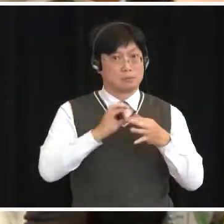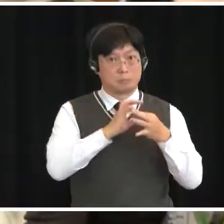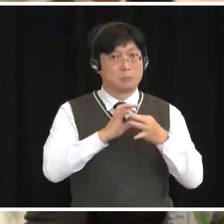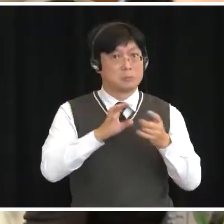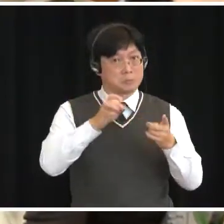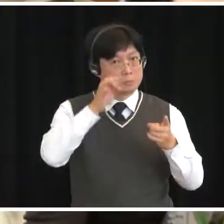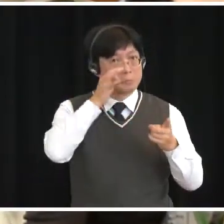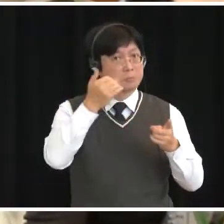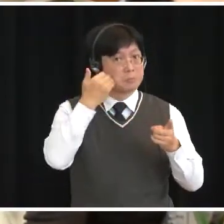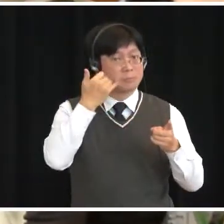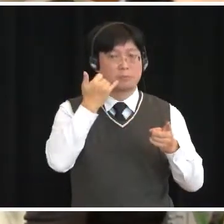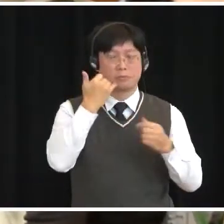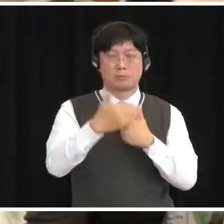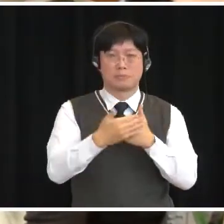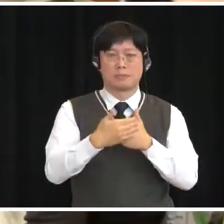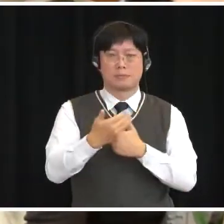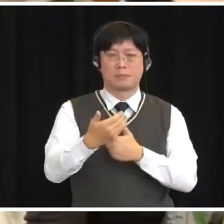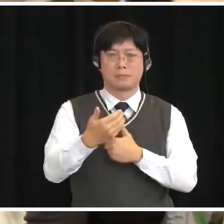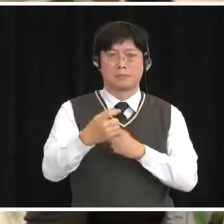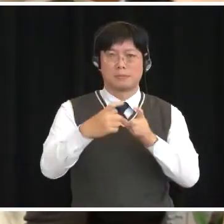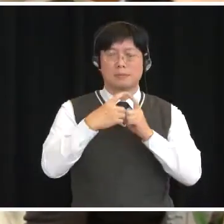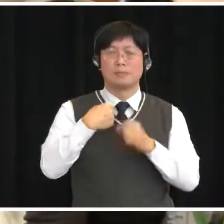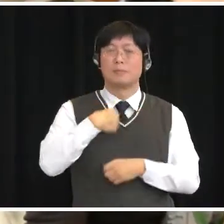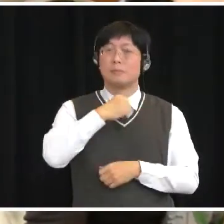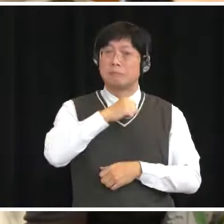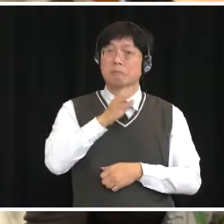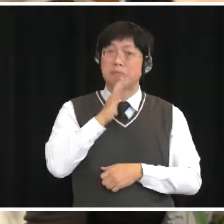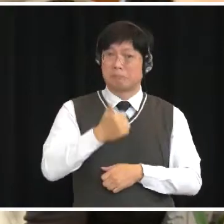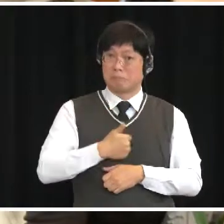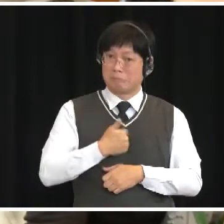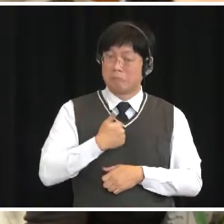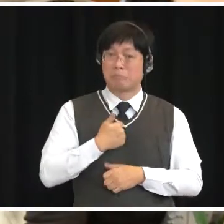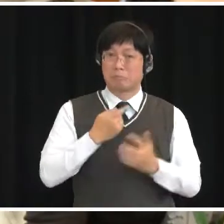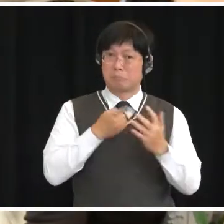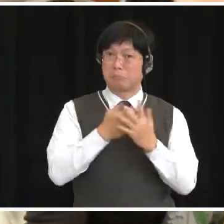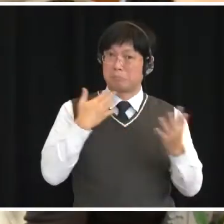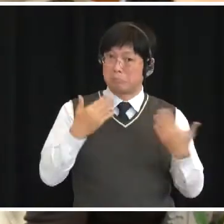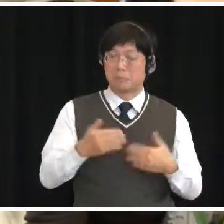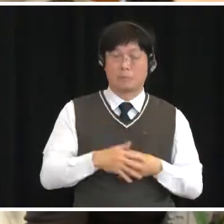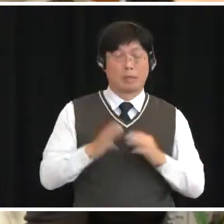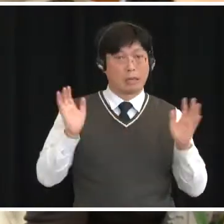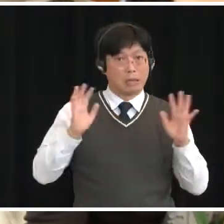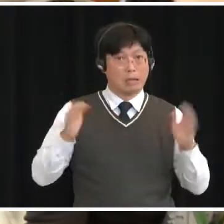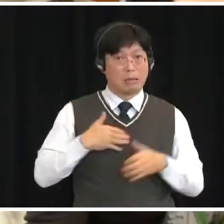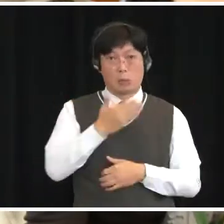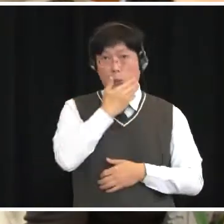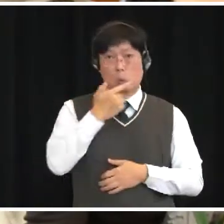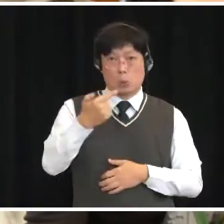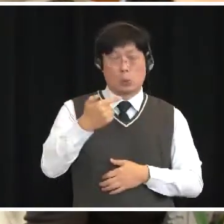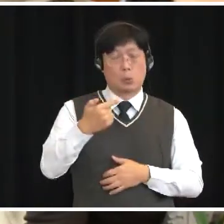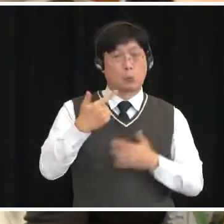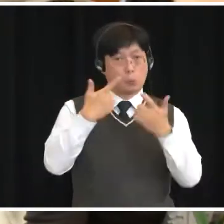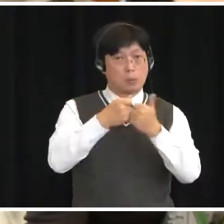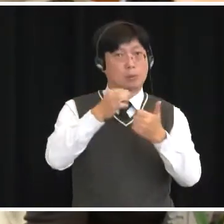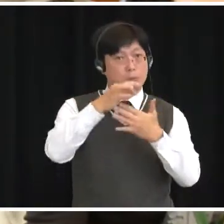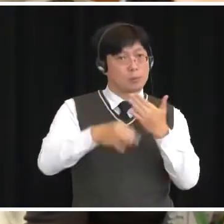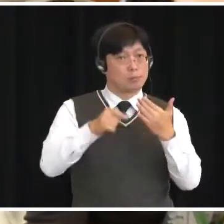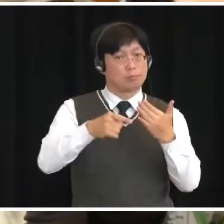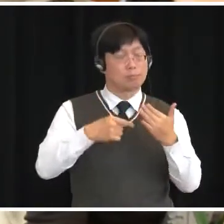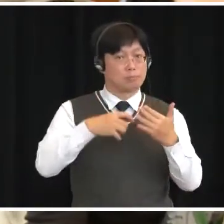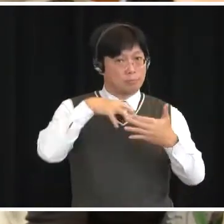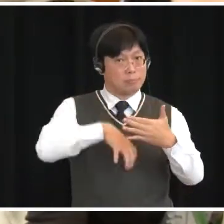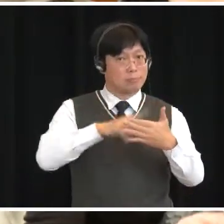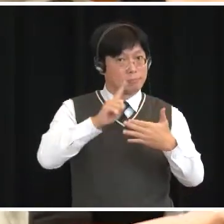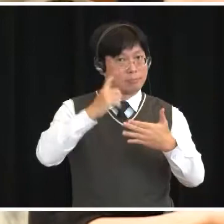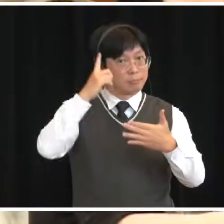requires further elaboration. That is, do we in Taiwan truly understand